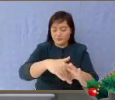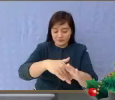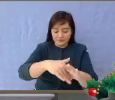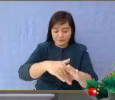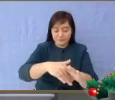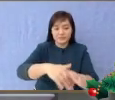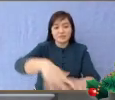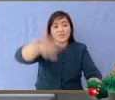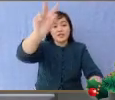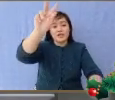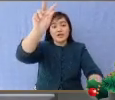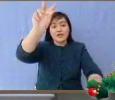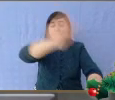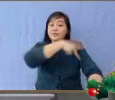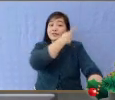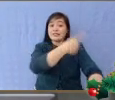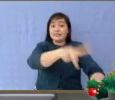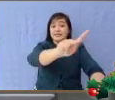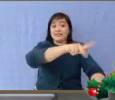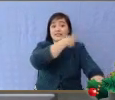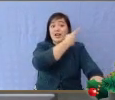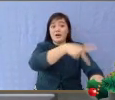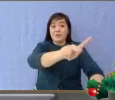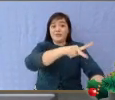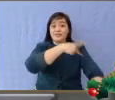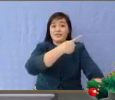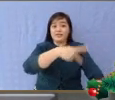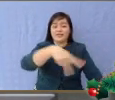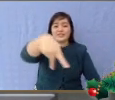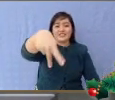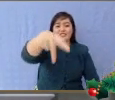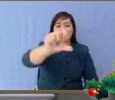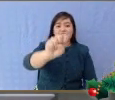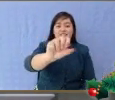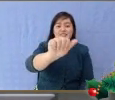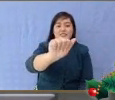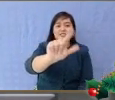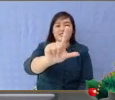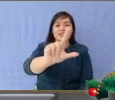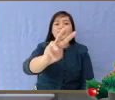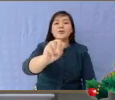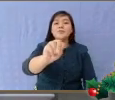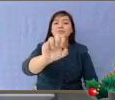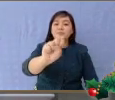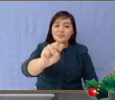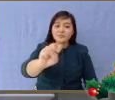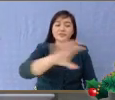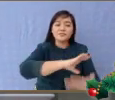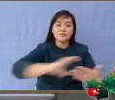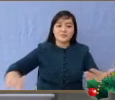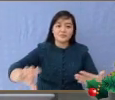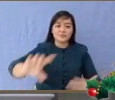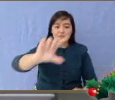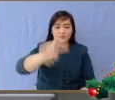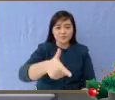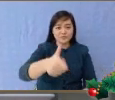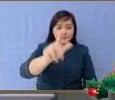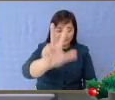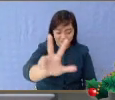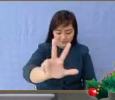in Psalms 23. Psalms 23. Most of you, I memorized nyo yan. 6